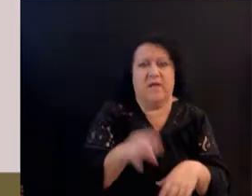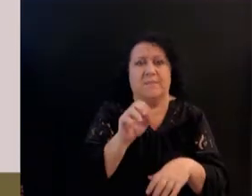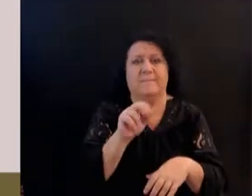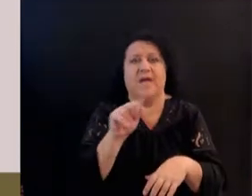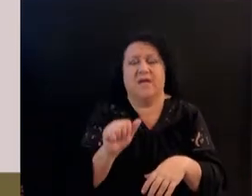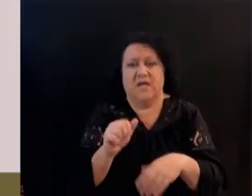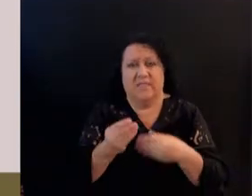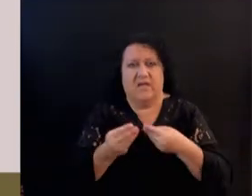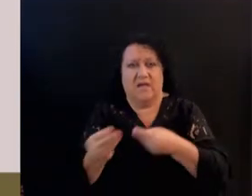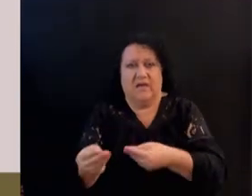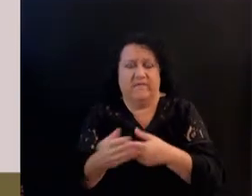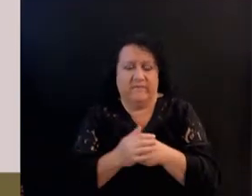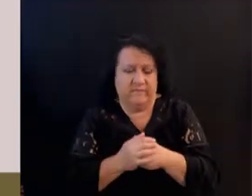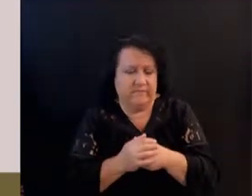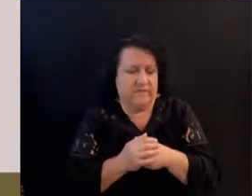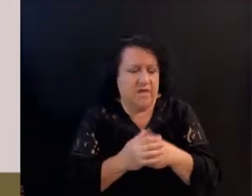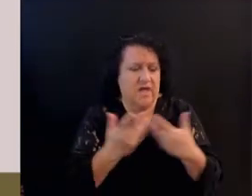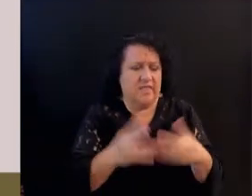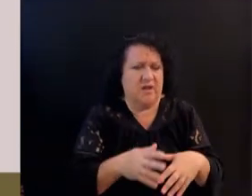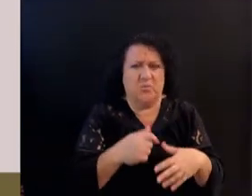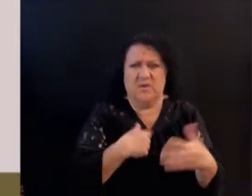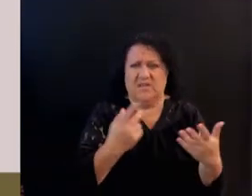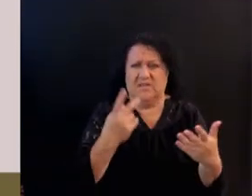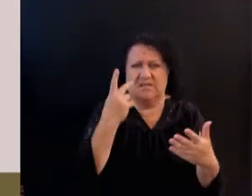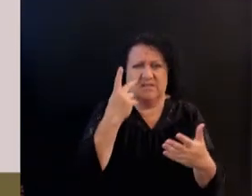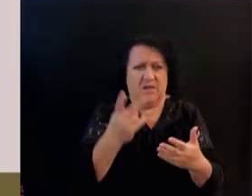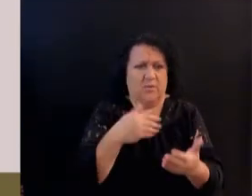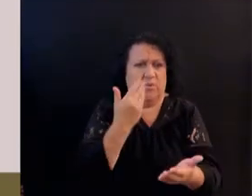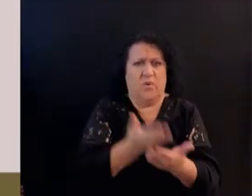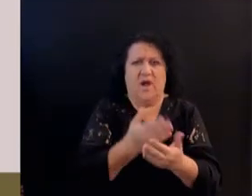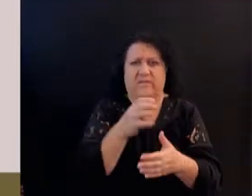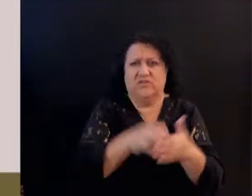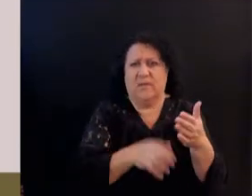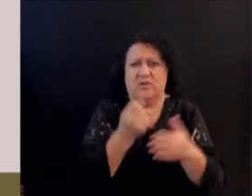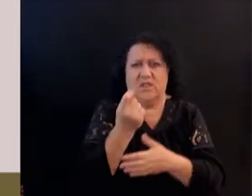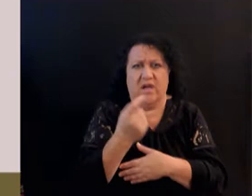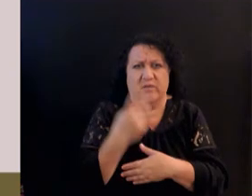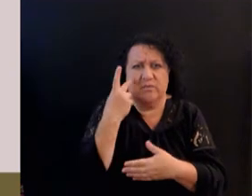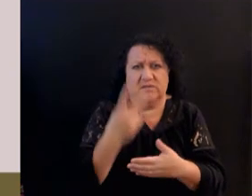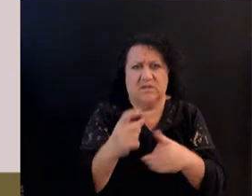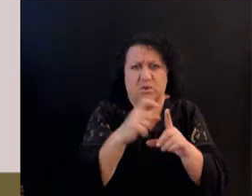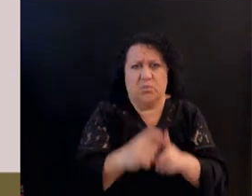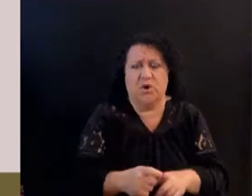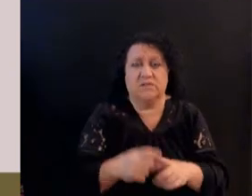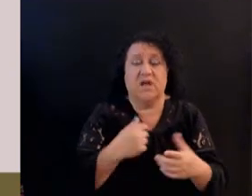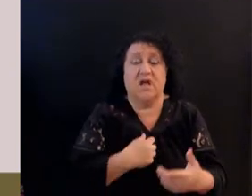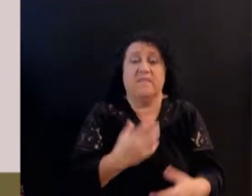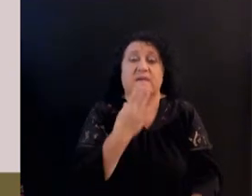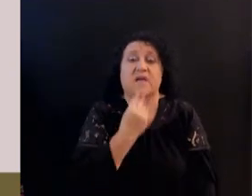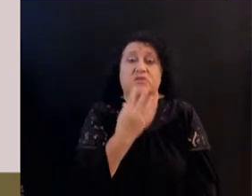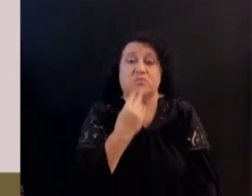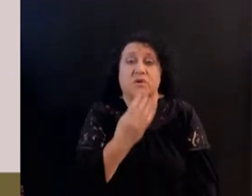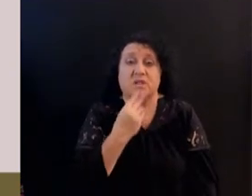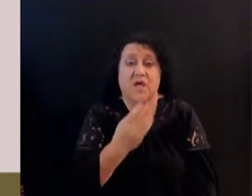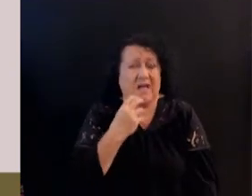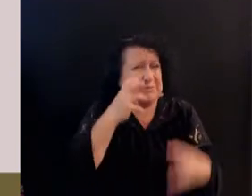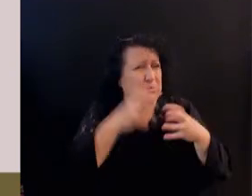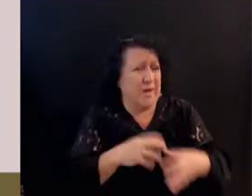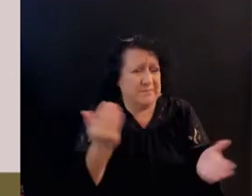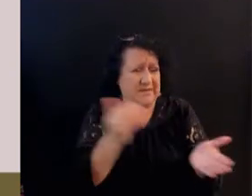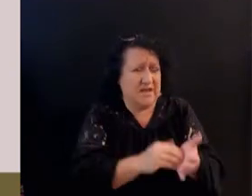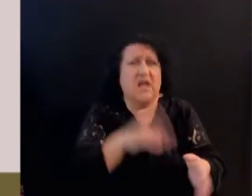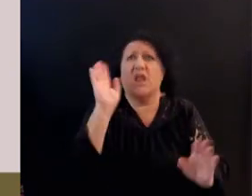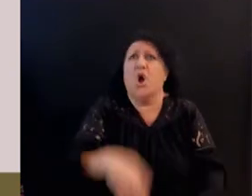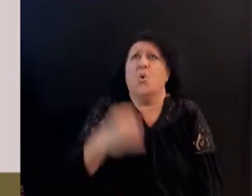11, and we read these words. And the Israelites wept again and said, "If only we